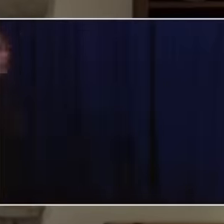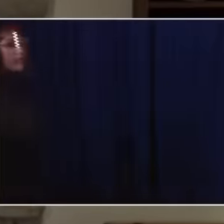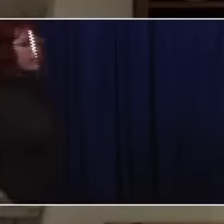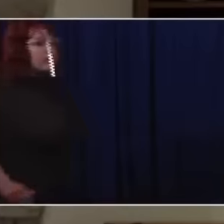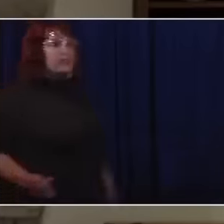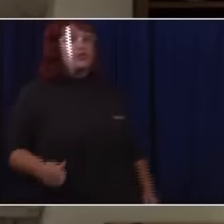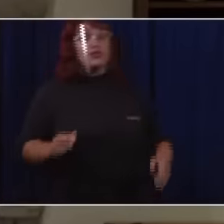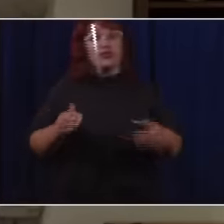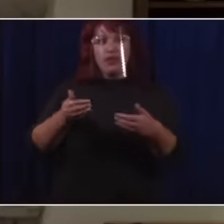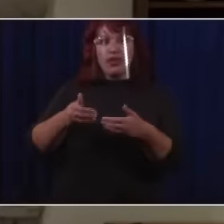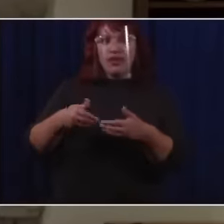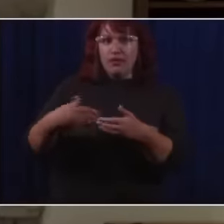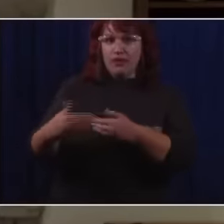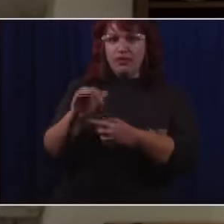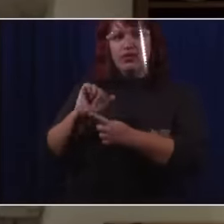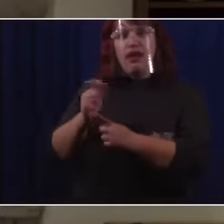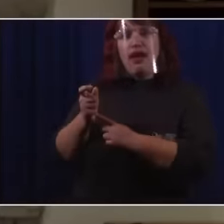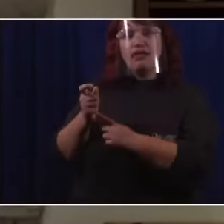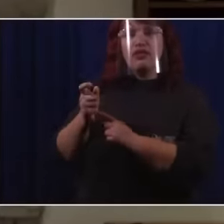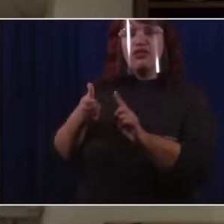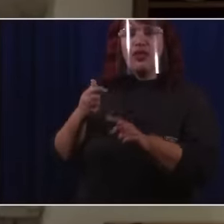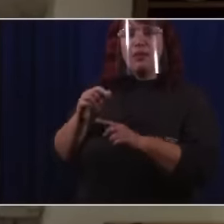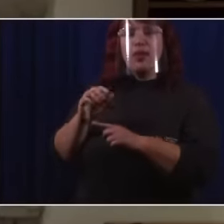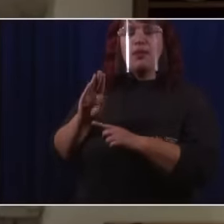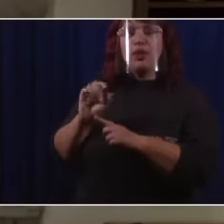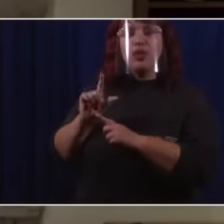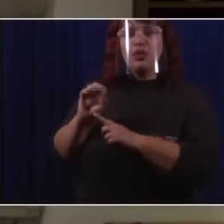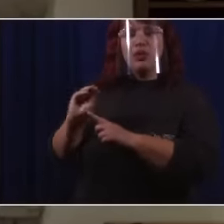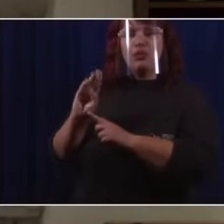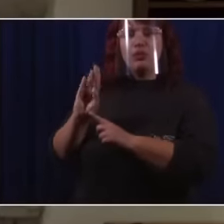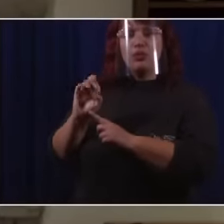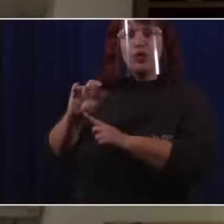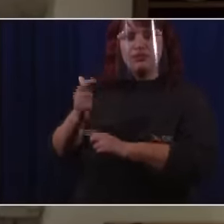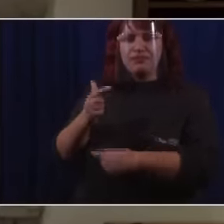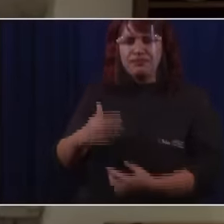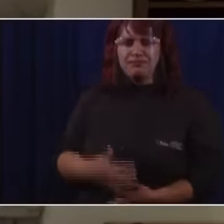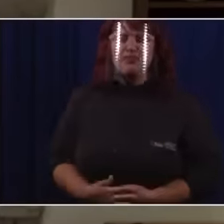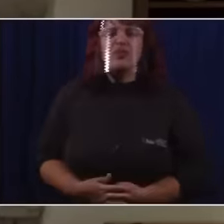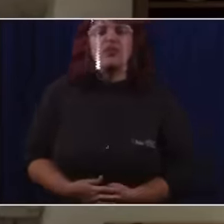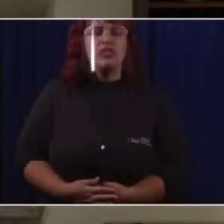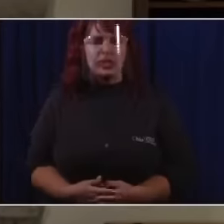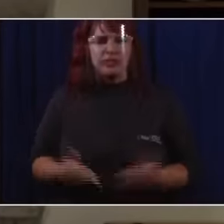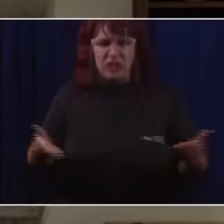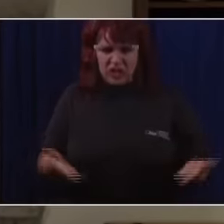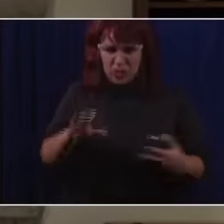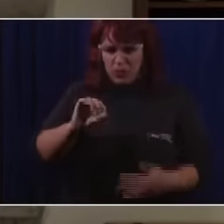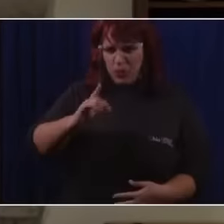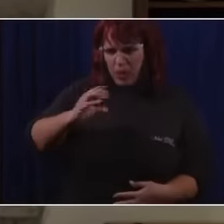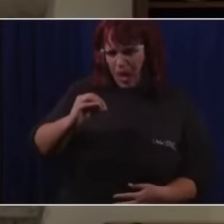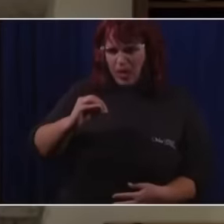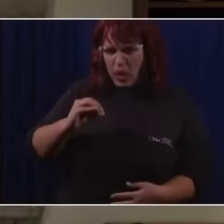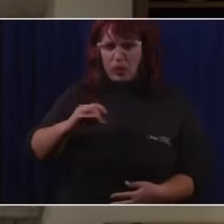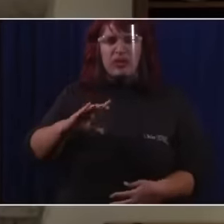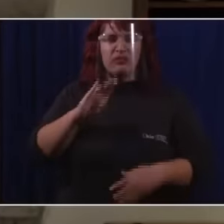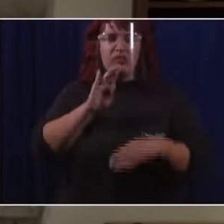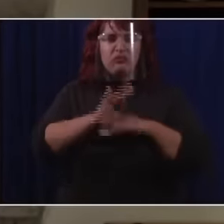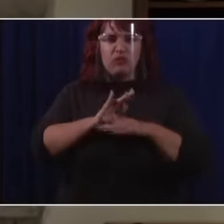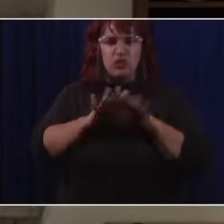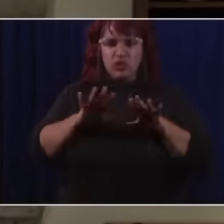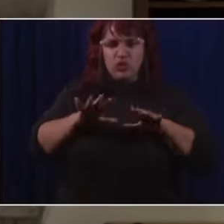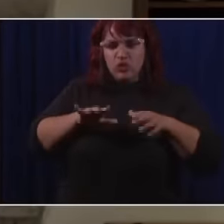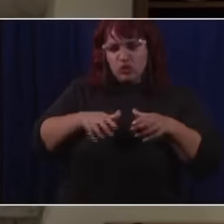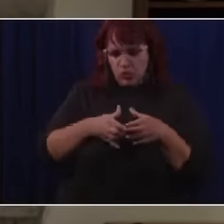Good afternoon, Governor. There's a business roundtable group in Ohio that is urging businesses